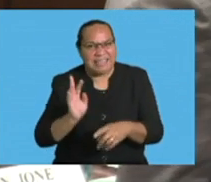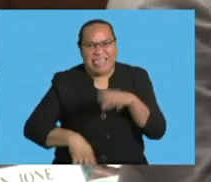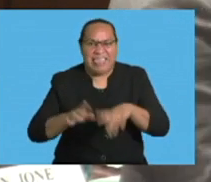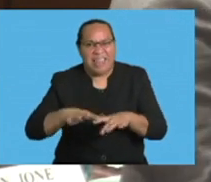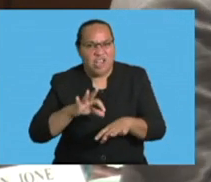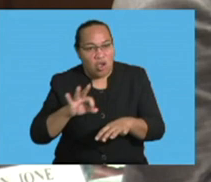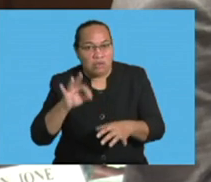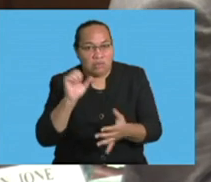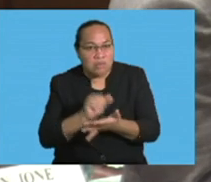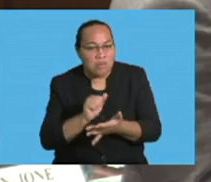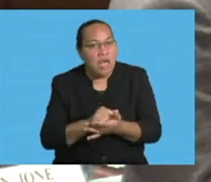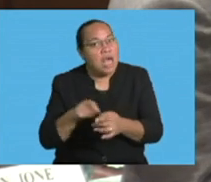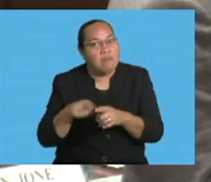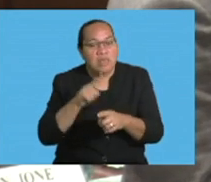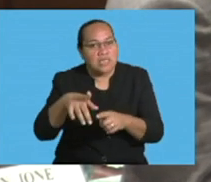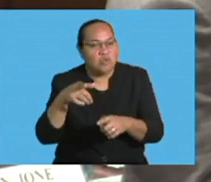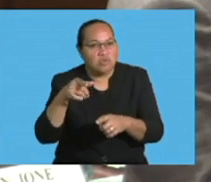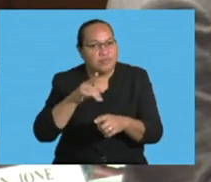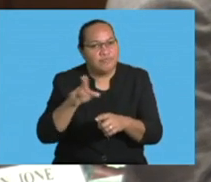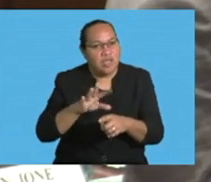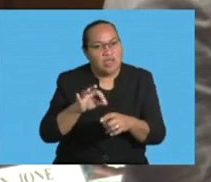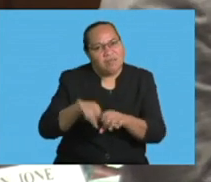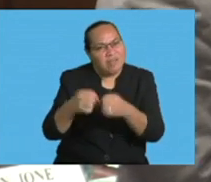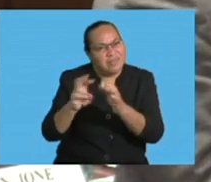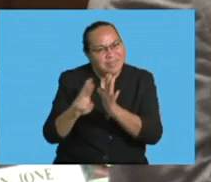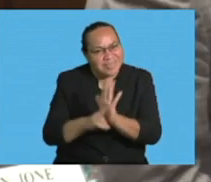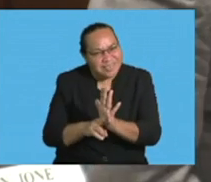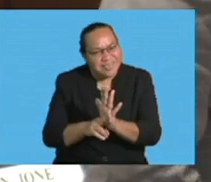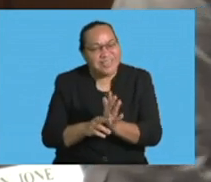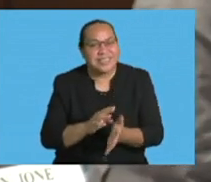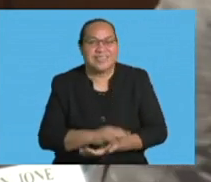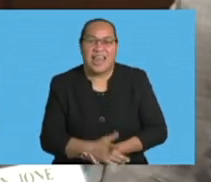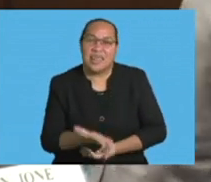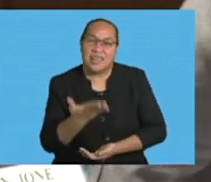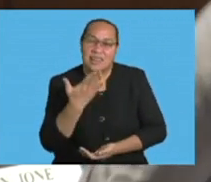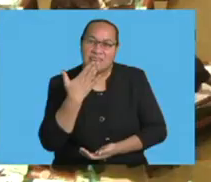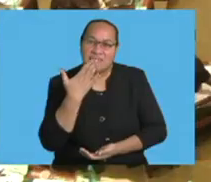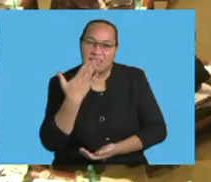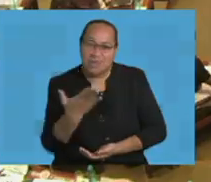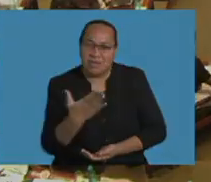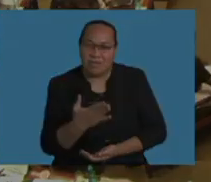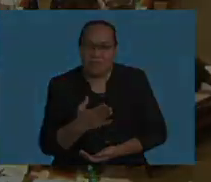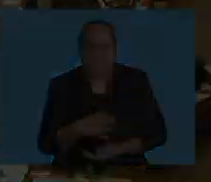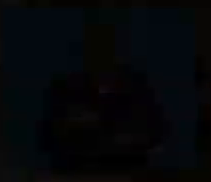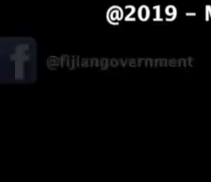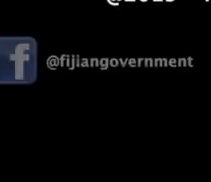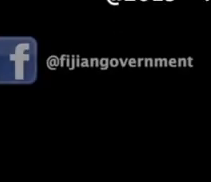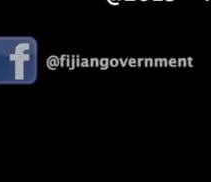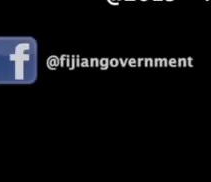to achieving SDG 1, SDG 4 and SDG 10. Thank you, Mr. Speaker, sir. Thank you.